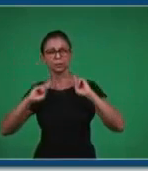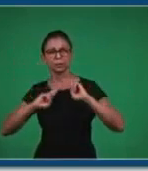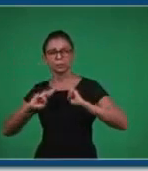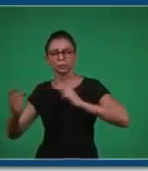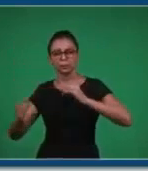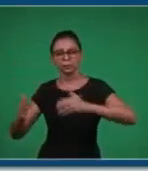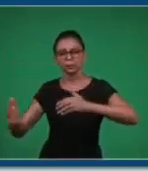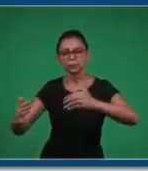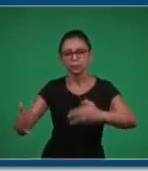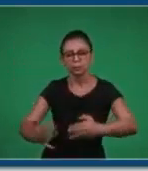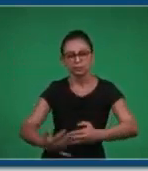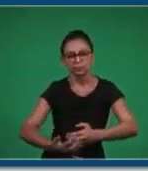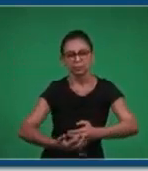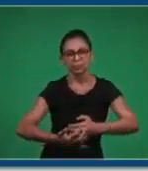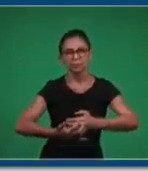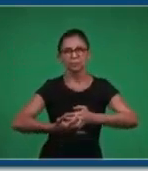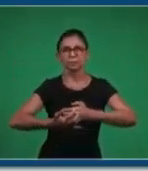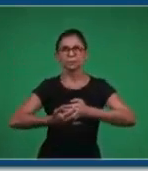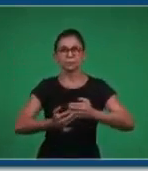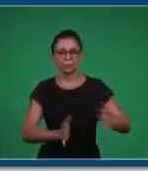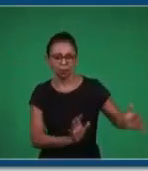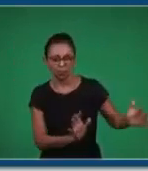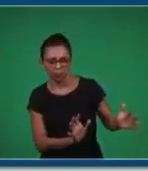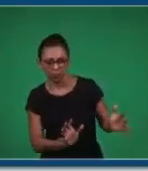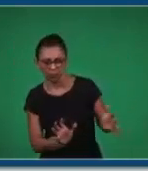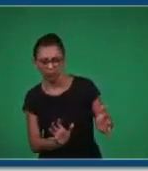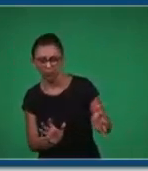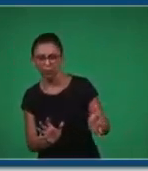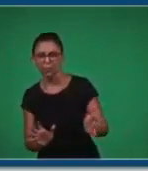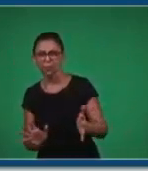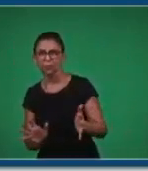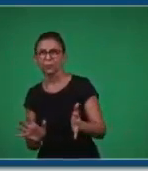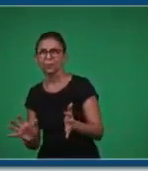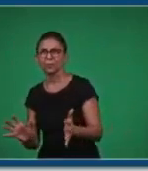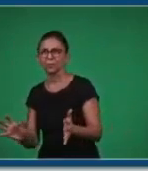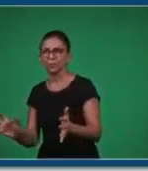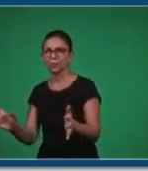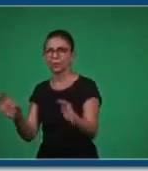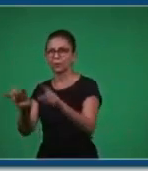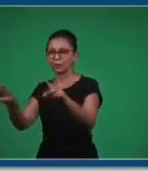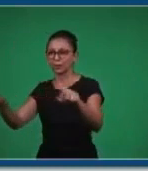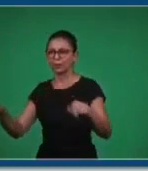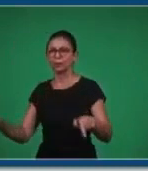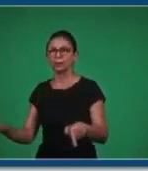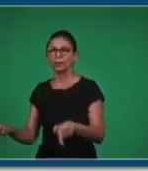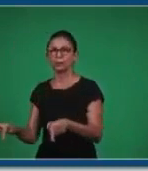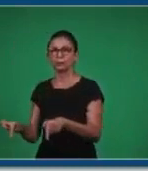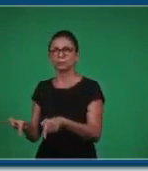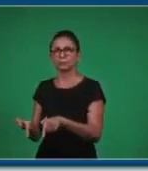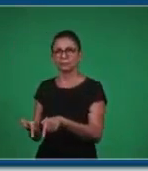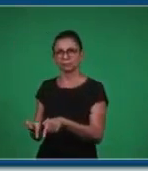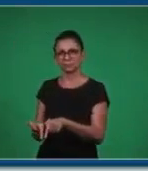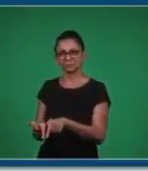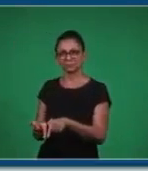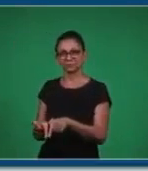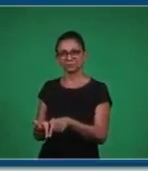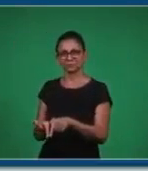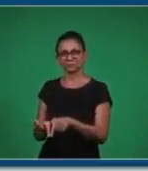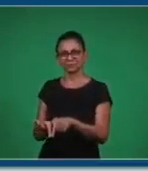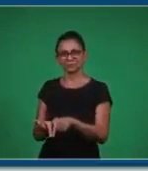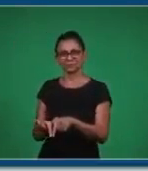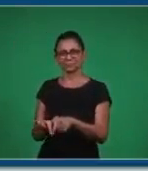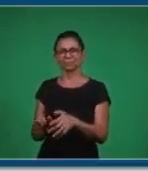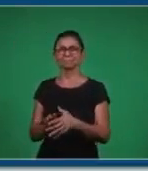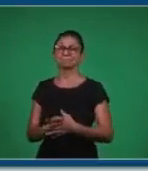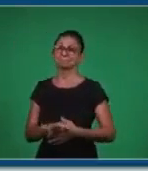and he around his arms will gather the sheep, are going to bring them to the corral. And